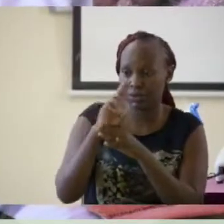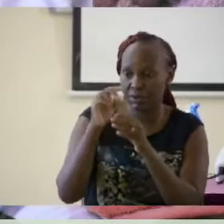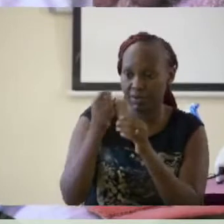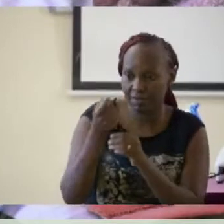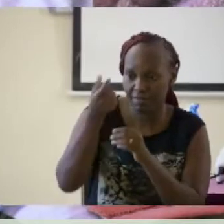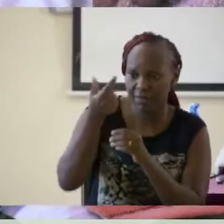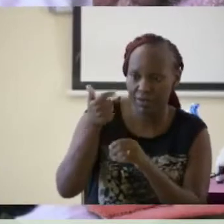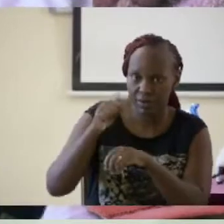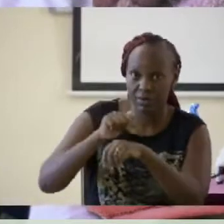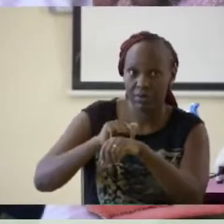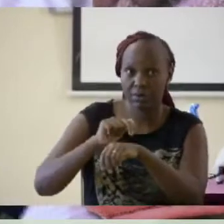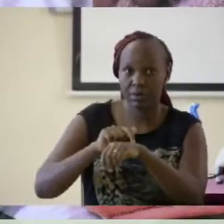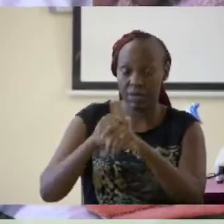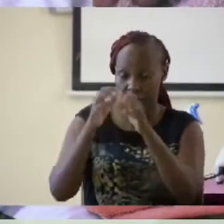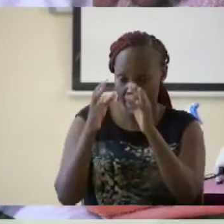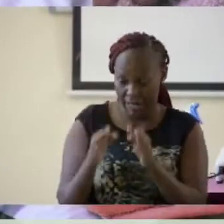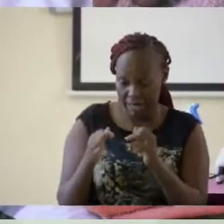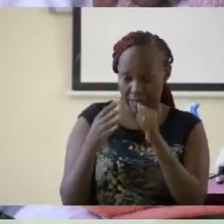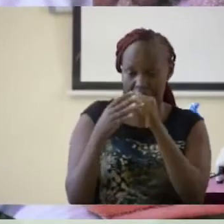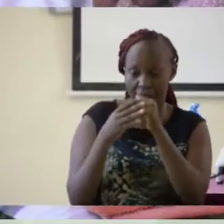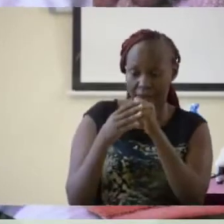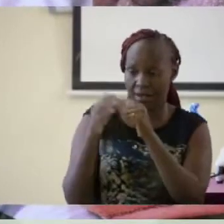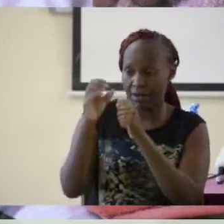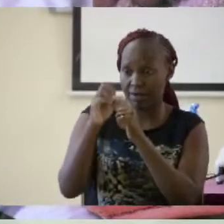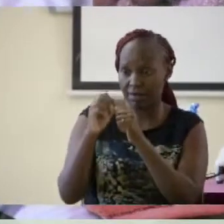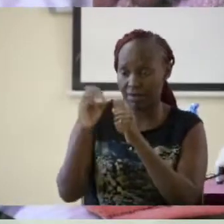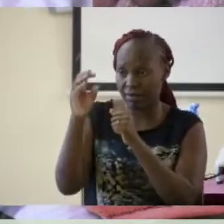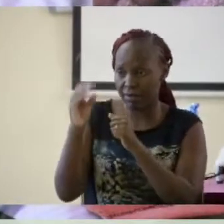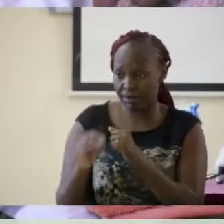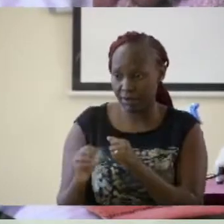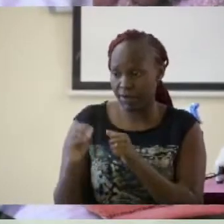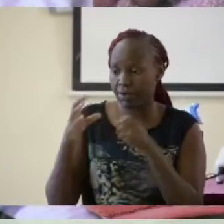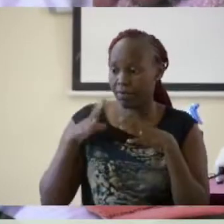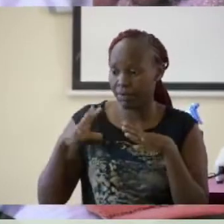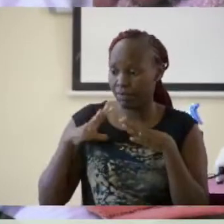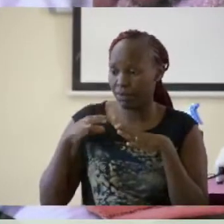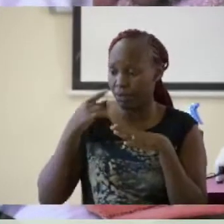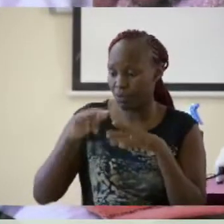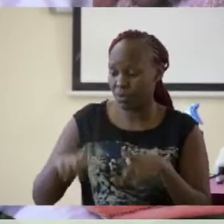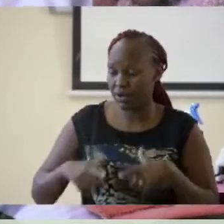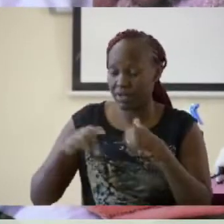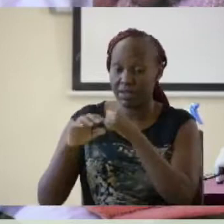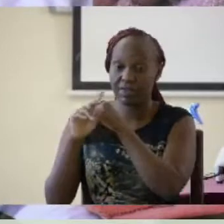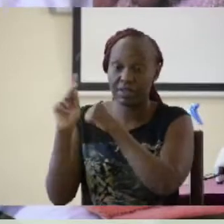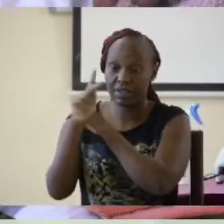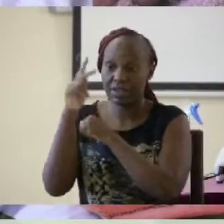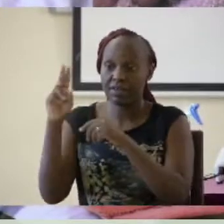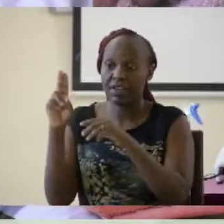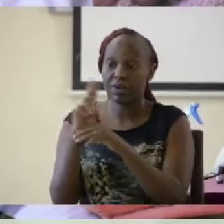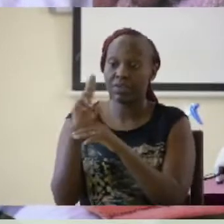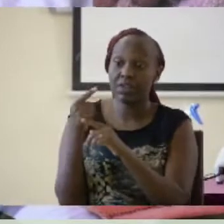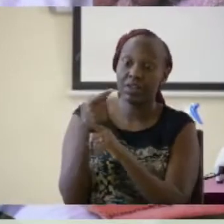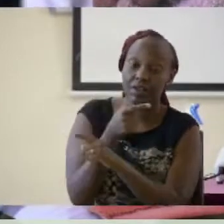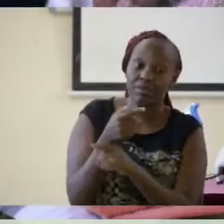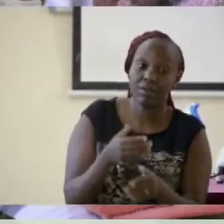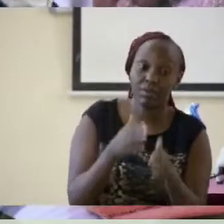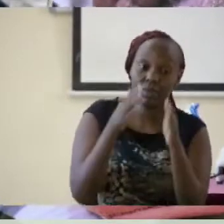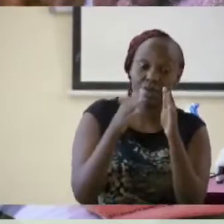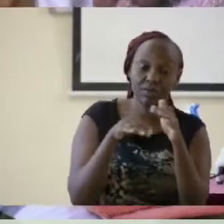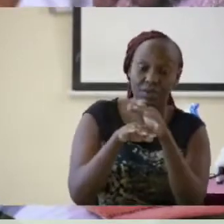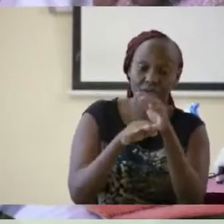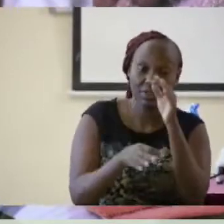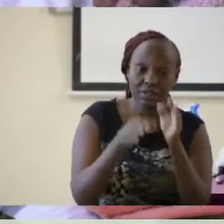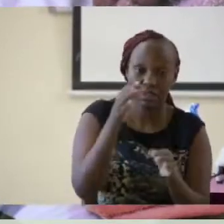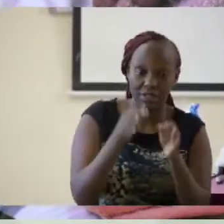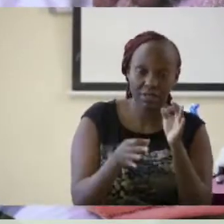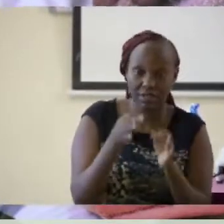all right? So if 95% of the population uses the alternative justice system that we say because